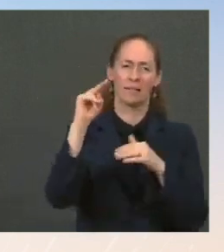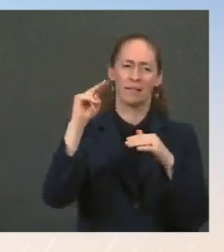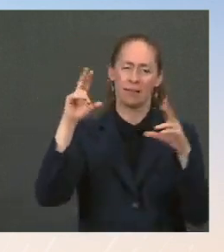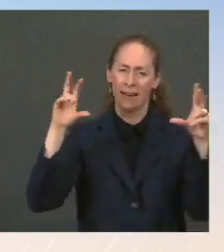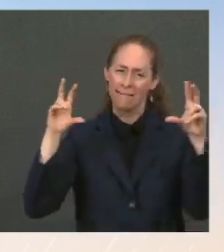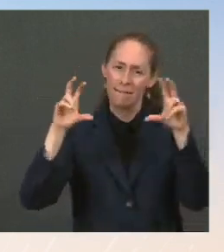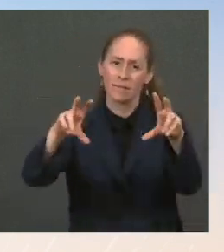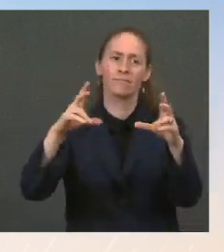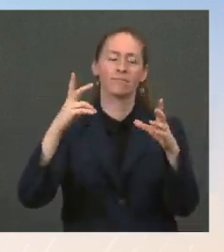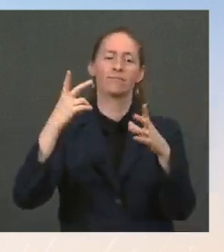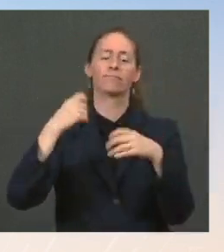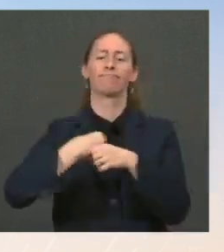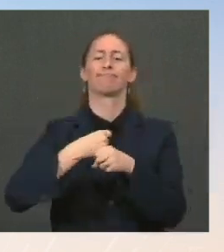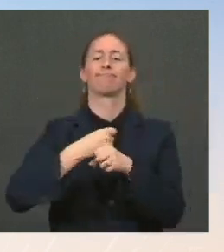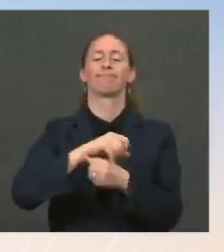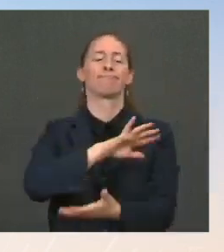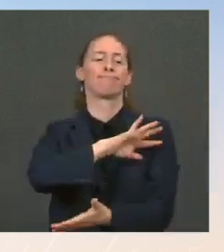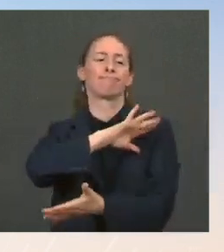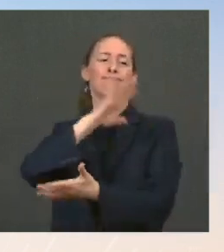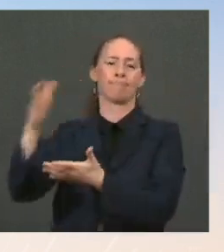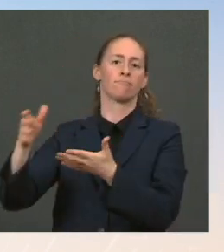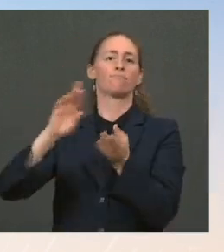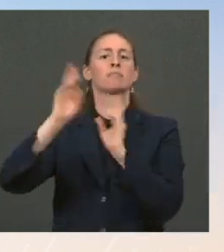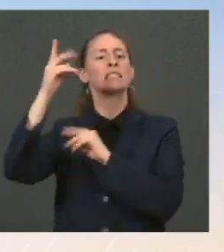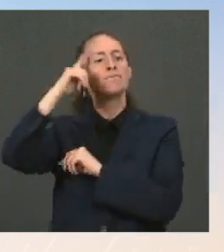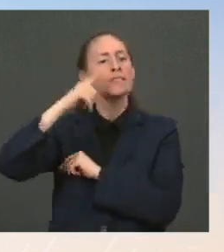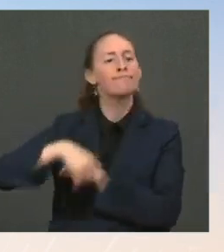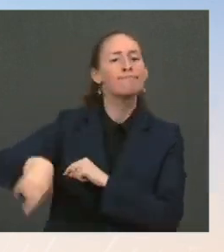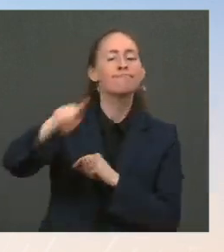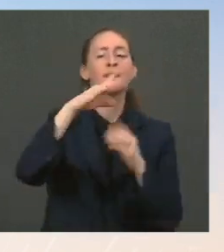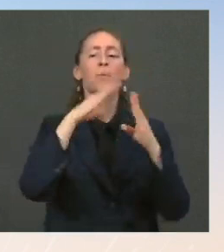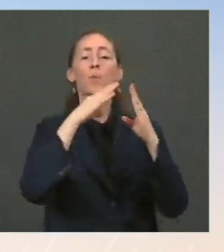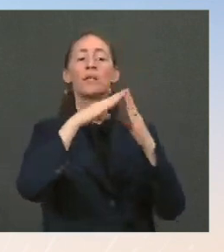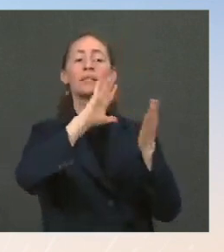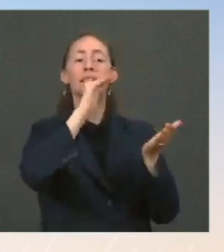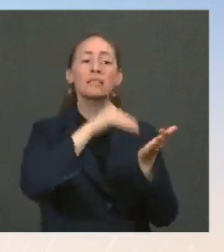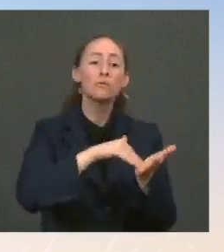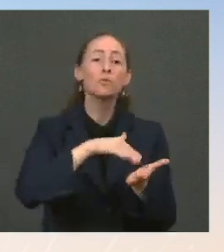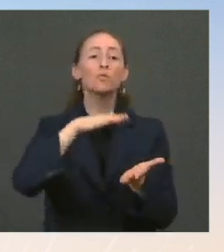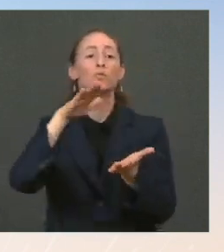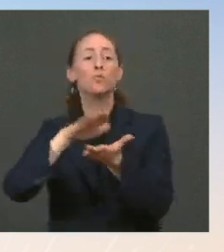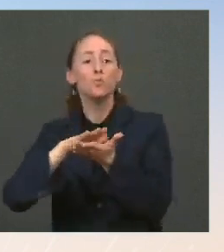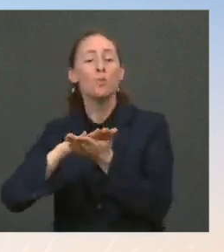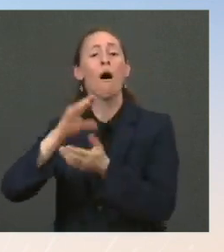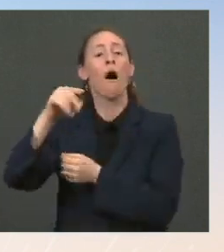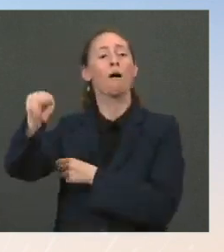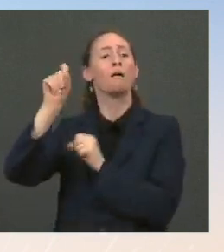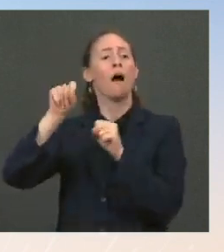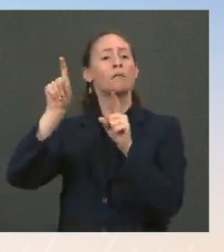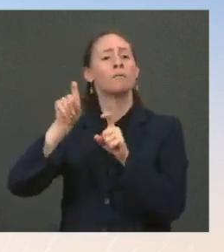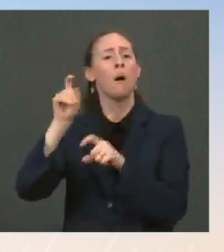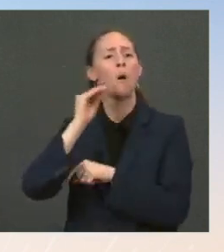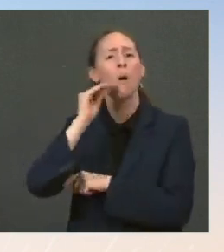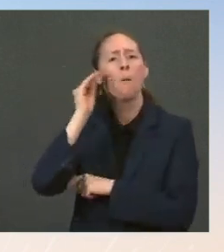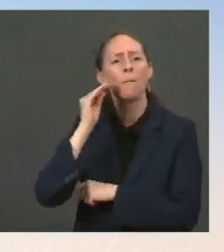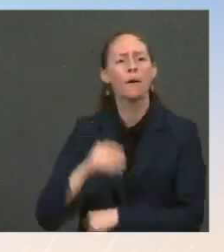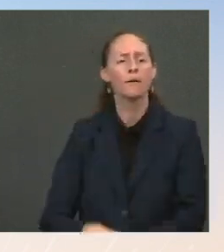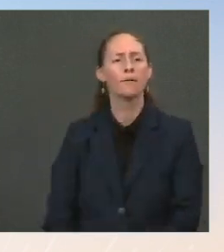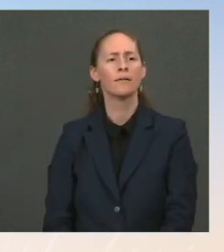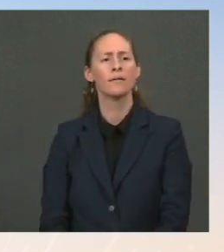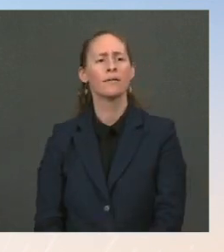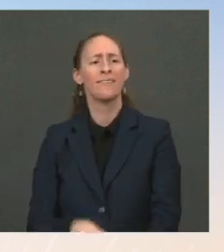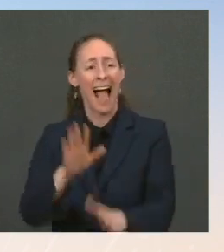that are available at schools, community centers, and also to purchase at home. I'm talking about it's starting to happen now. Go